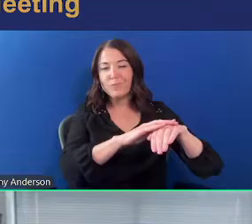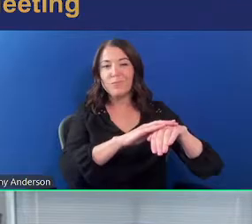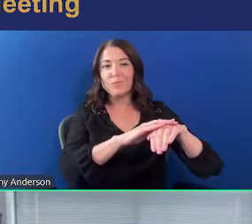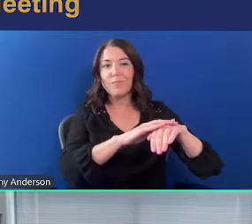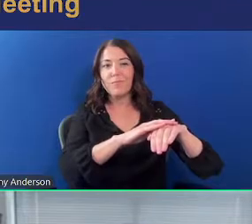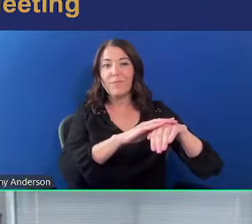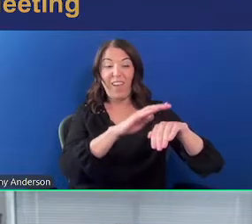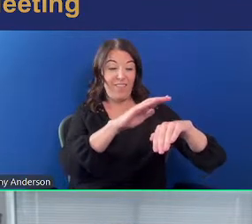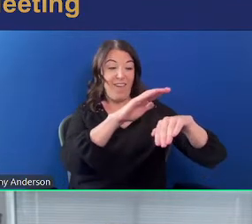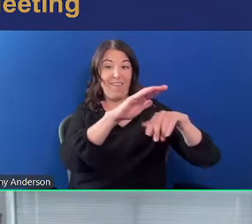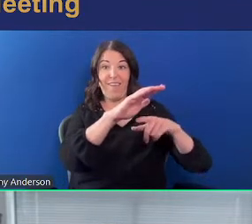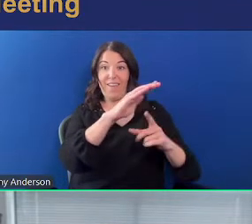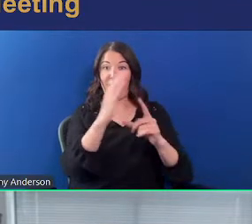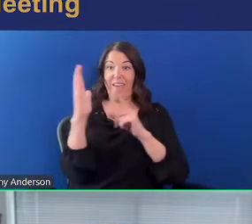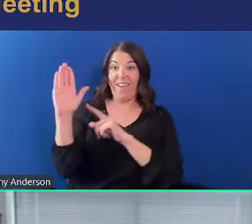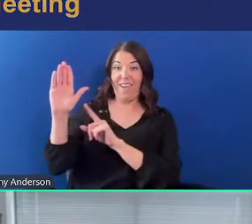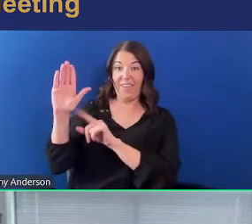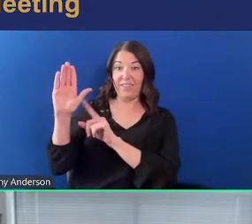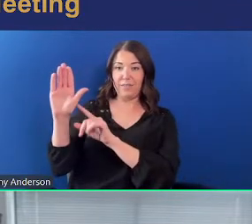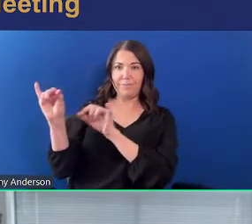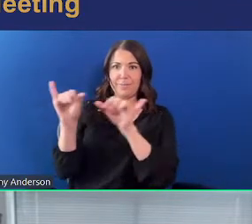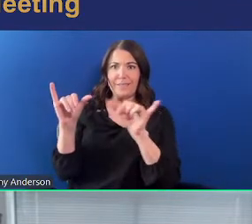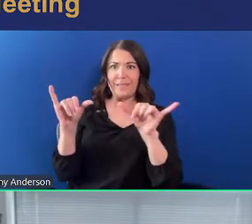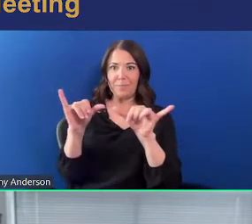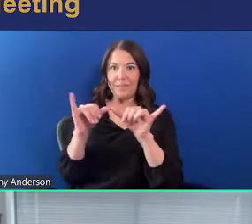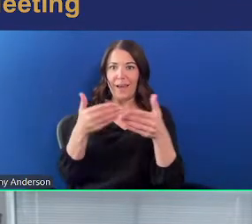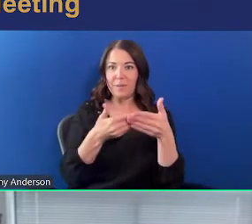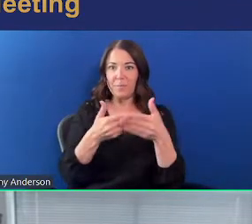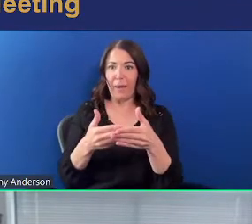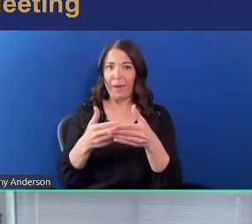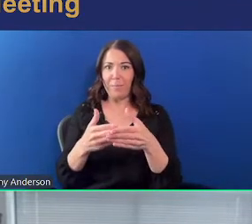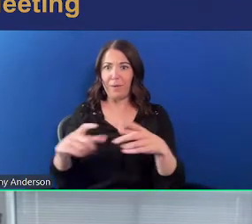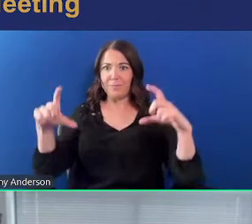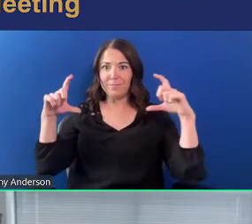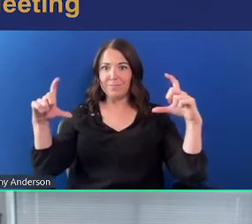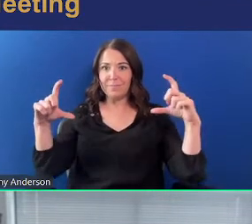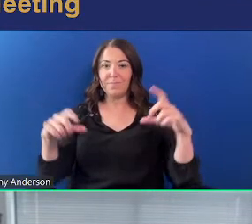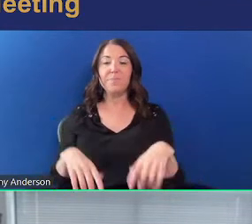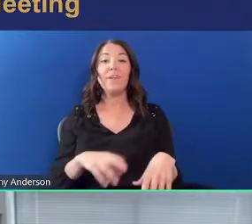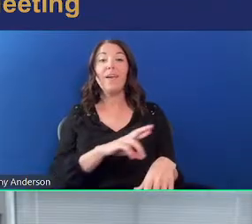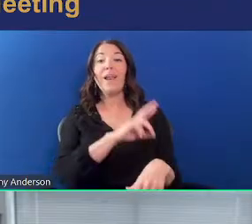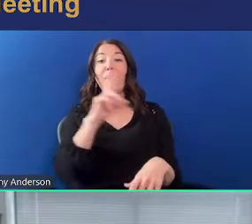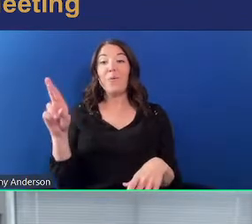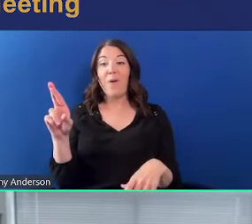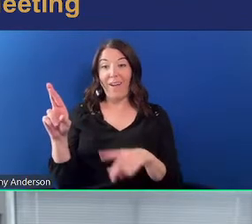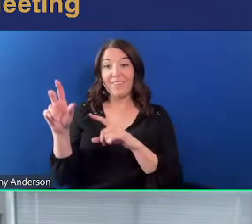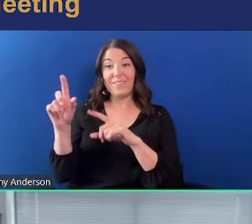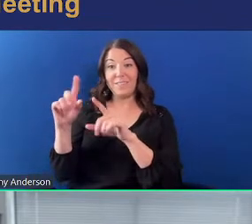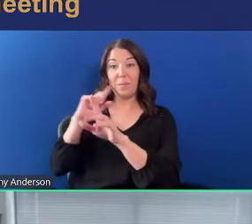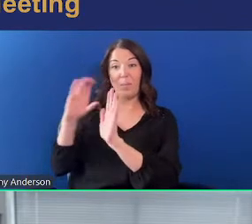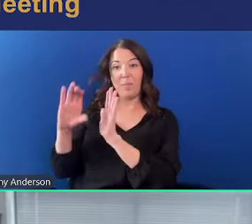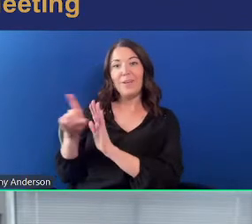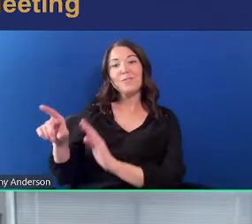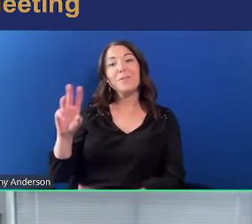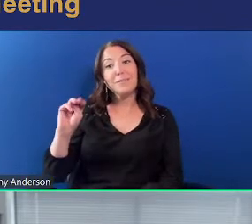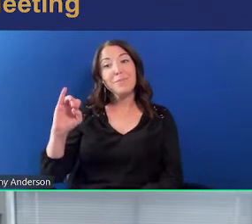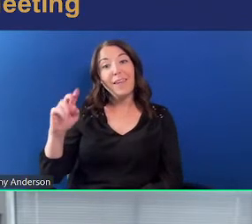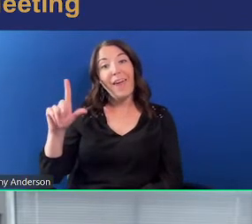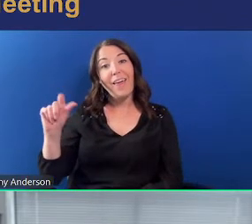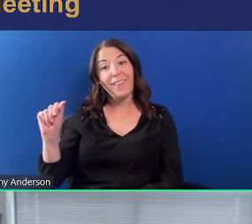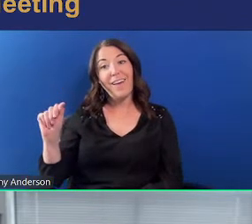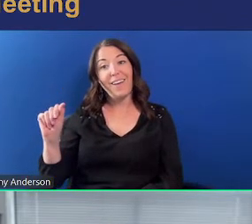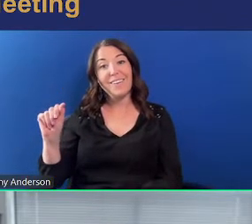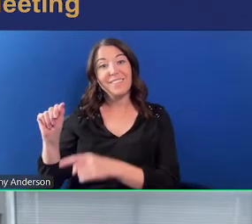is about the same size as the baby. And then on the right is a photo of Michaela today. And she